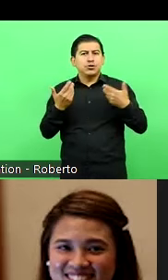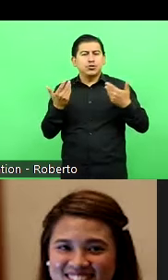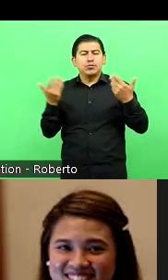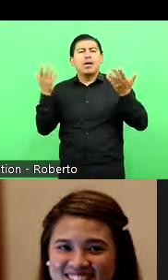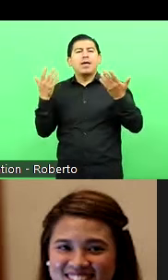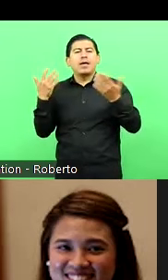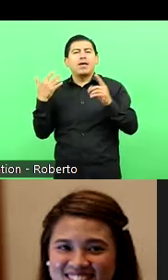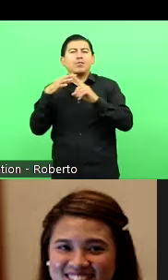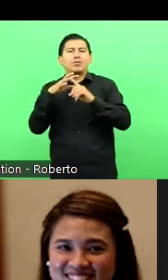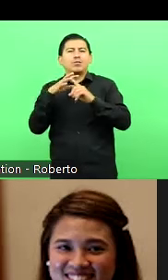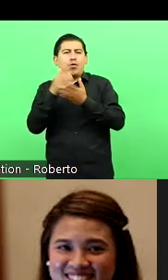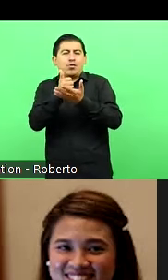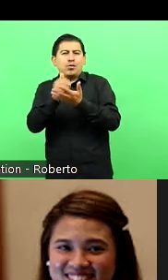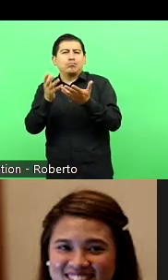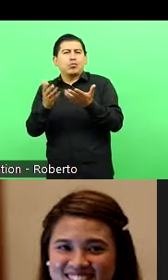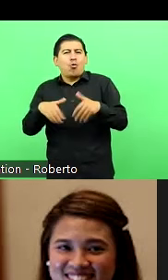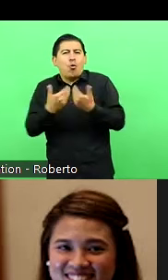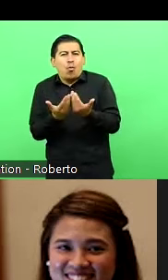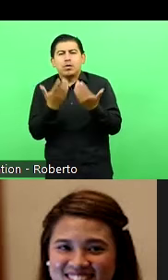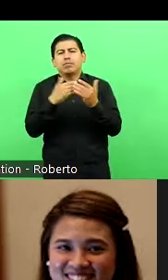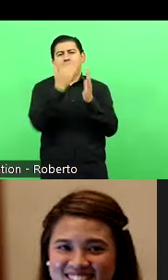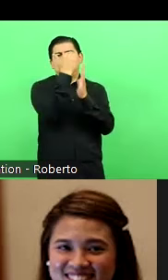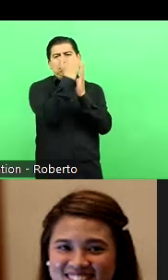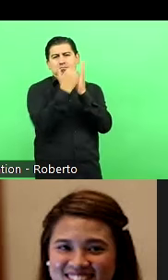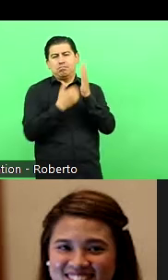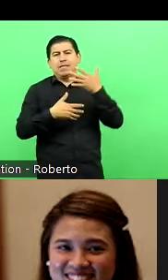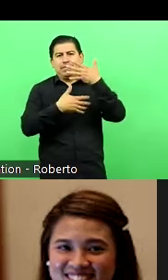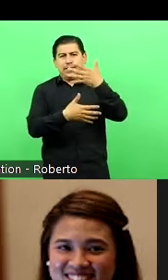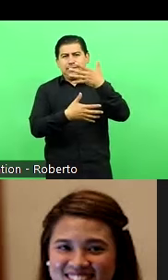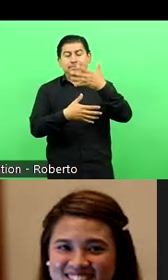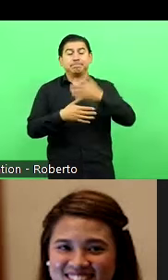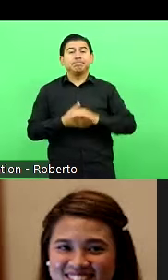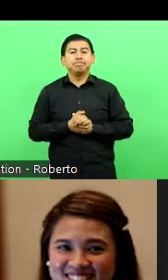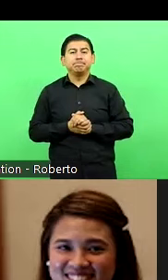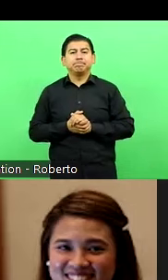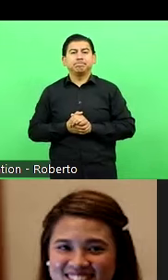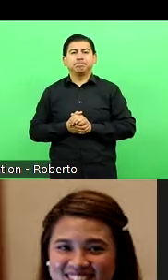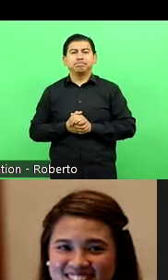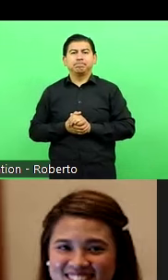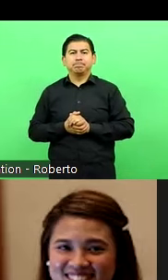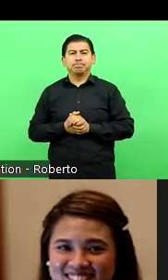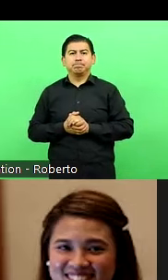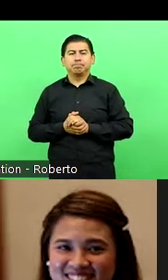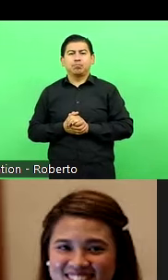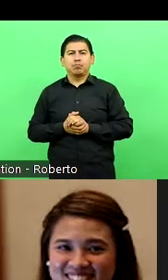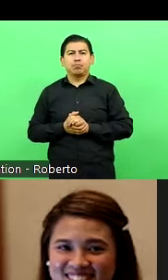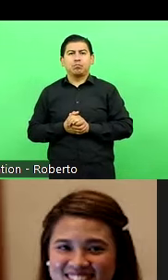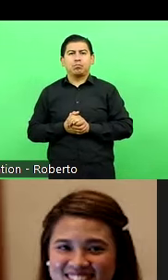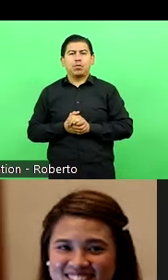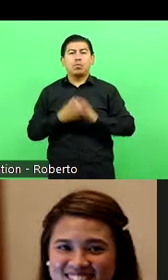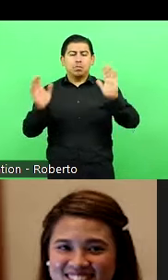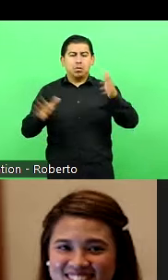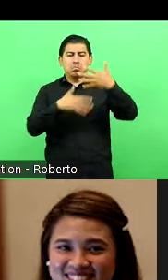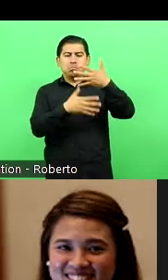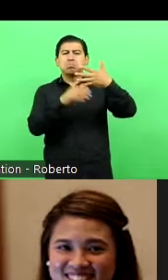terms of essential three, inclusion of persons with disabilities in financial inclusion, gaps in institutional